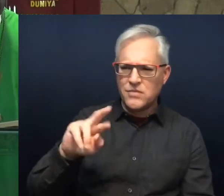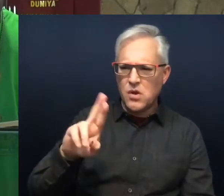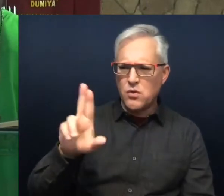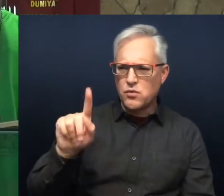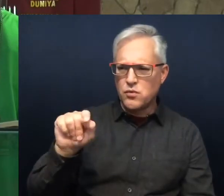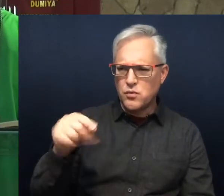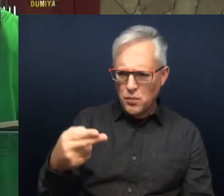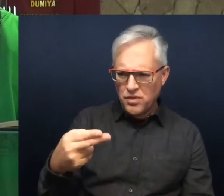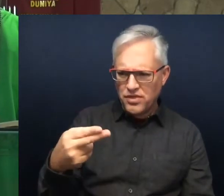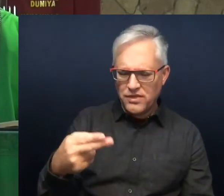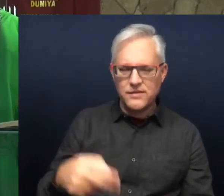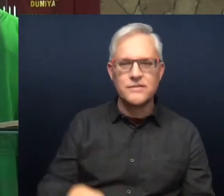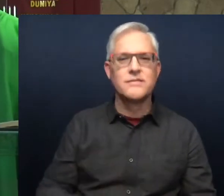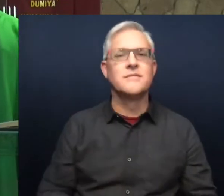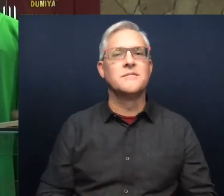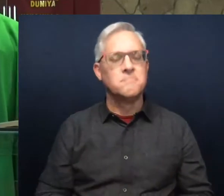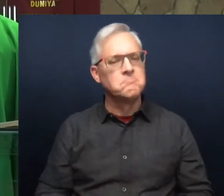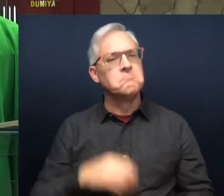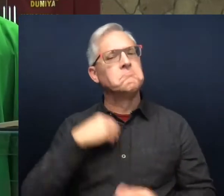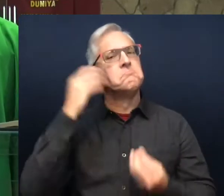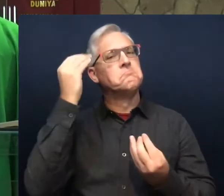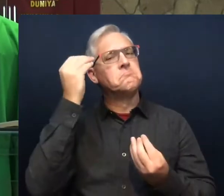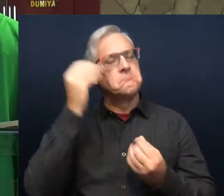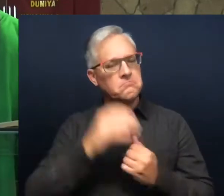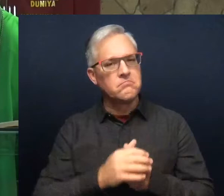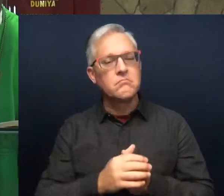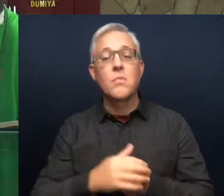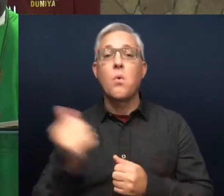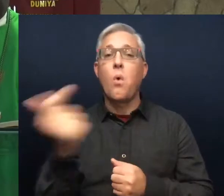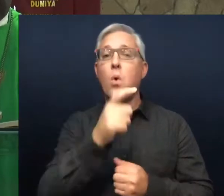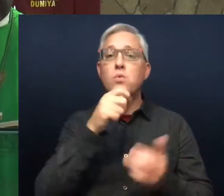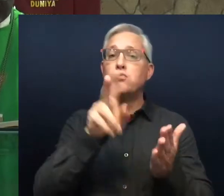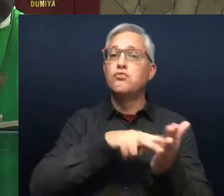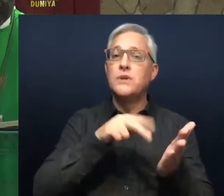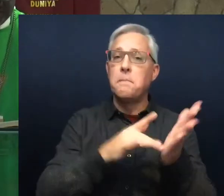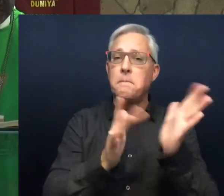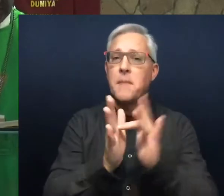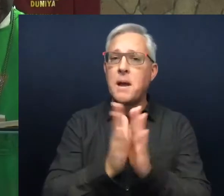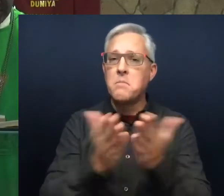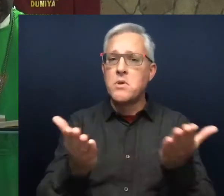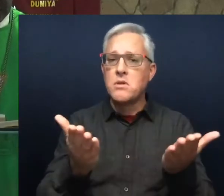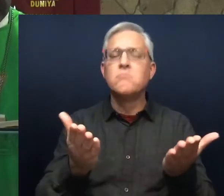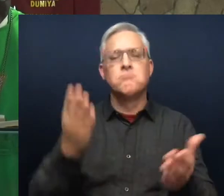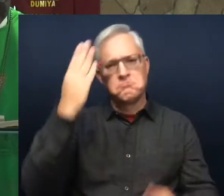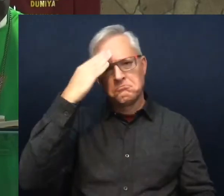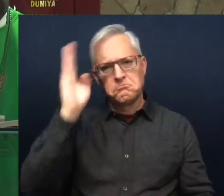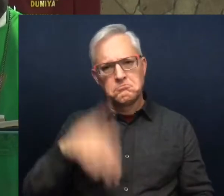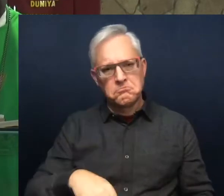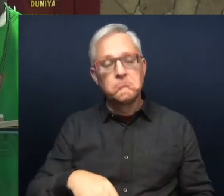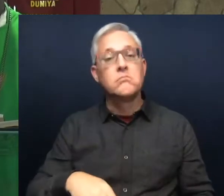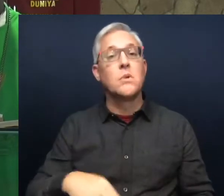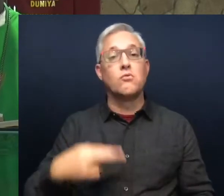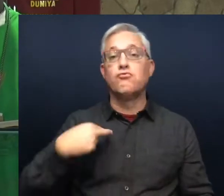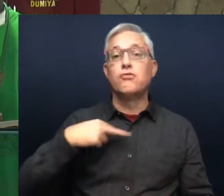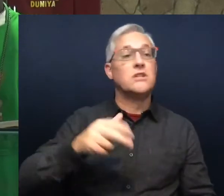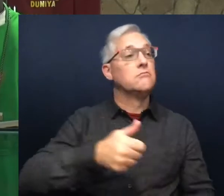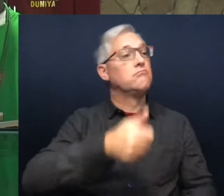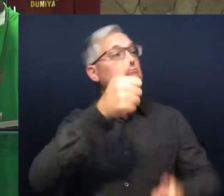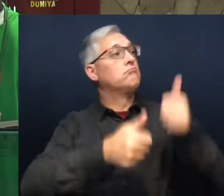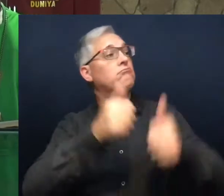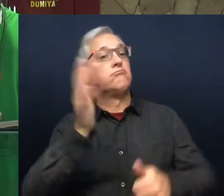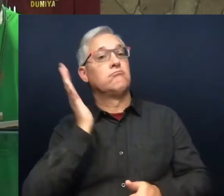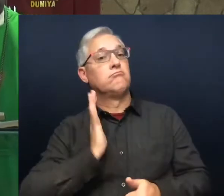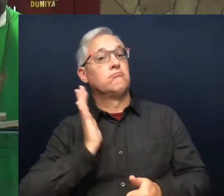truth?" Now, every reader of the Bible would understand that religious authorities of Jesus' time